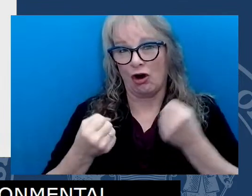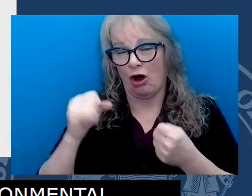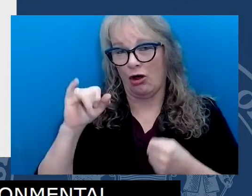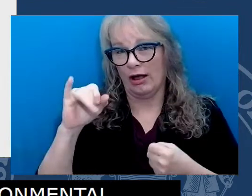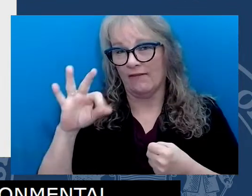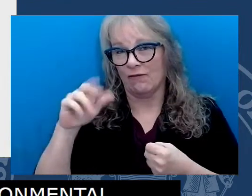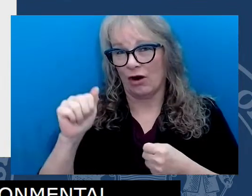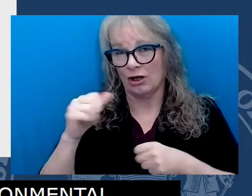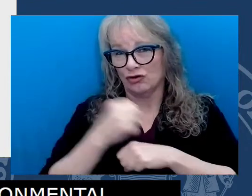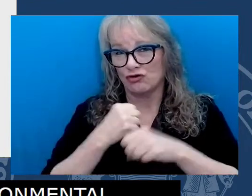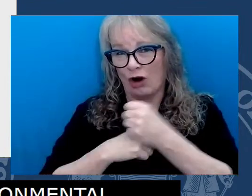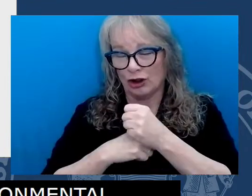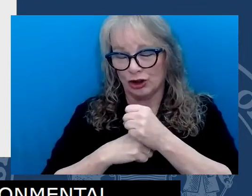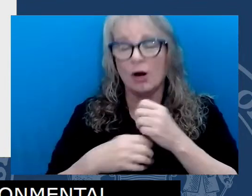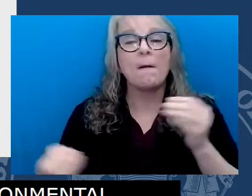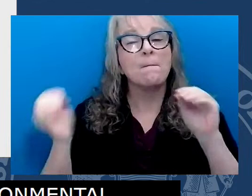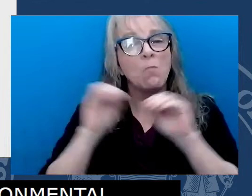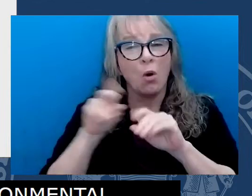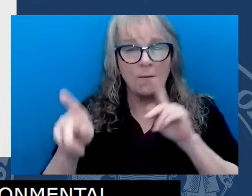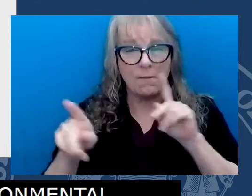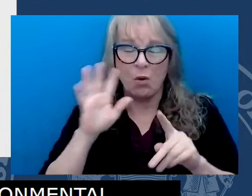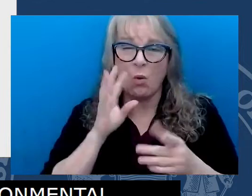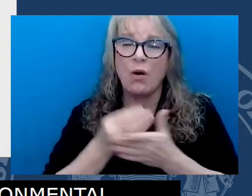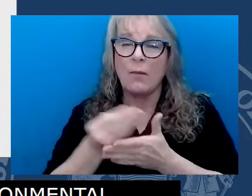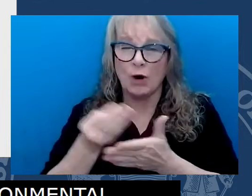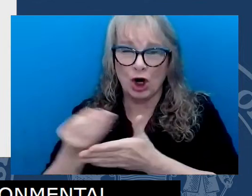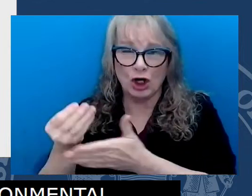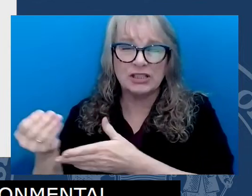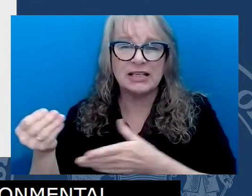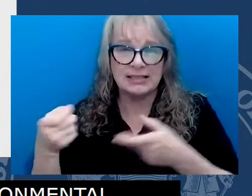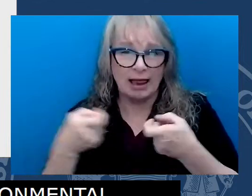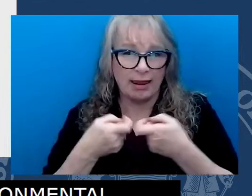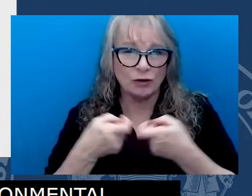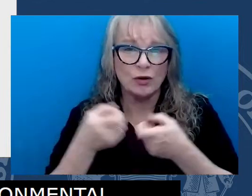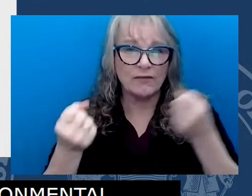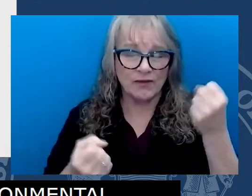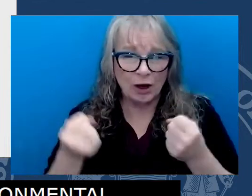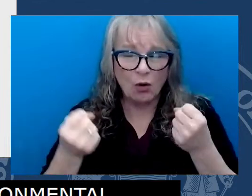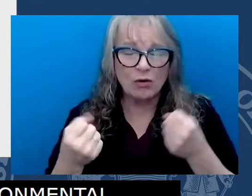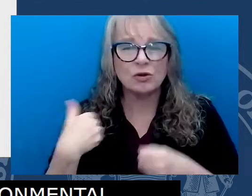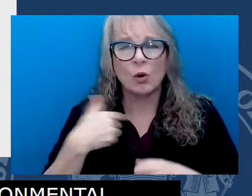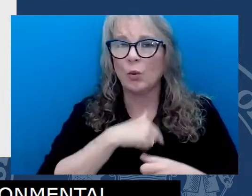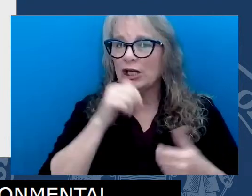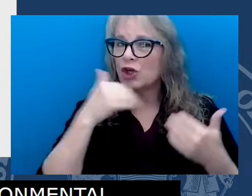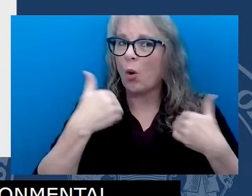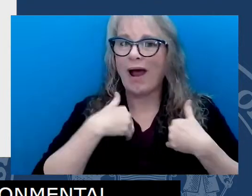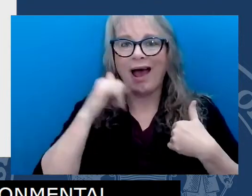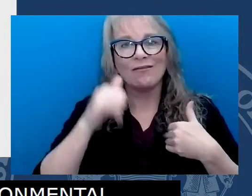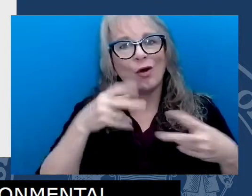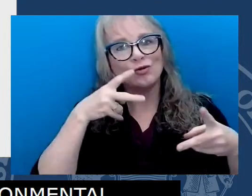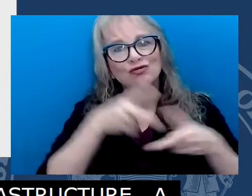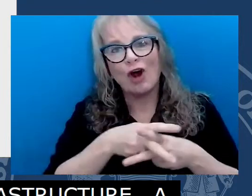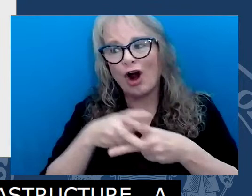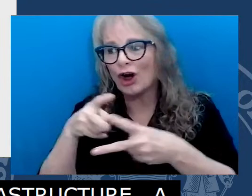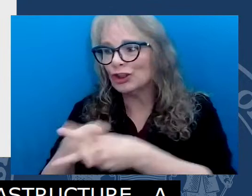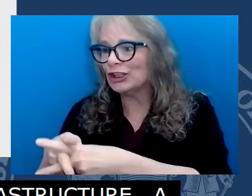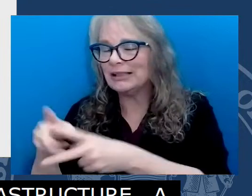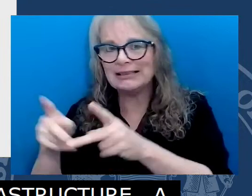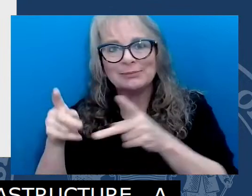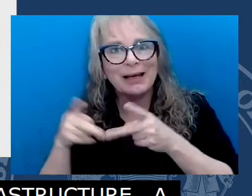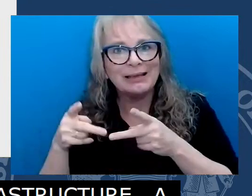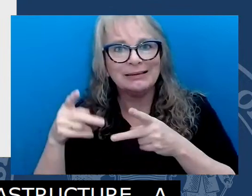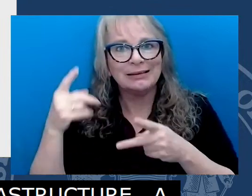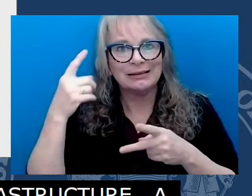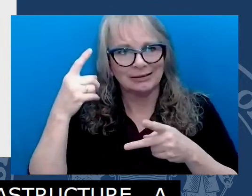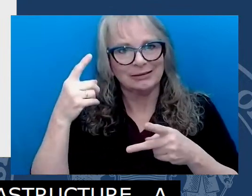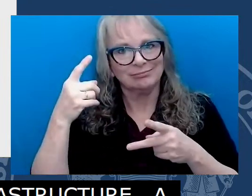purchasing electric vehicles. We don't yet have the kind of recharging infrastructure needed to support that,